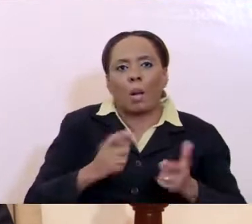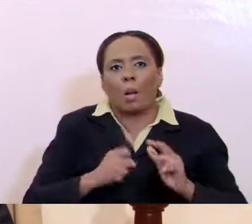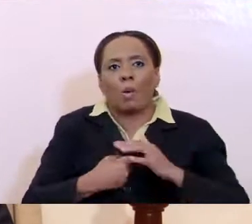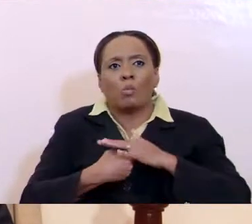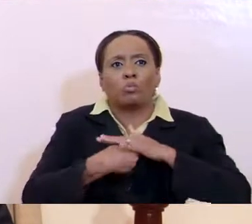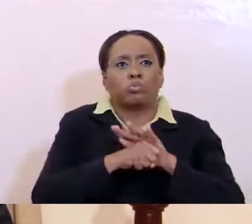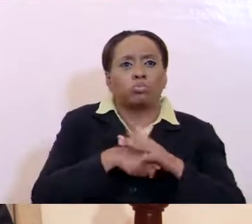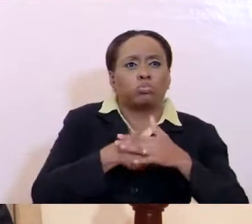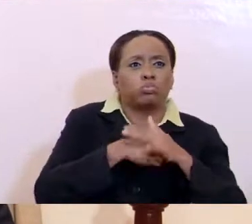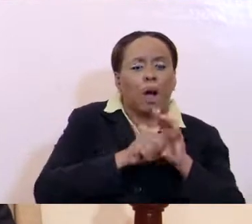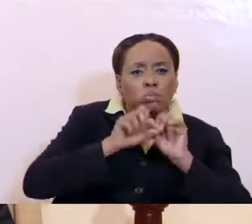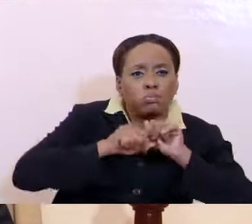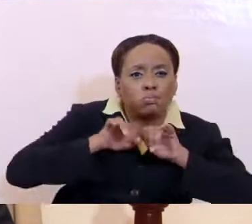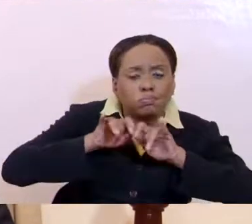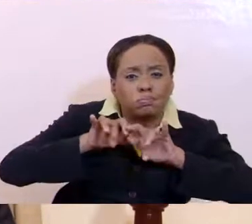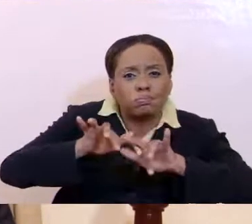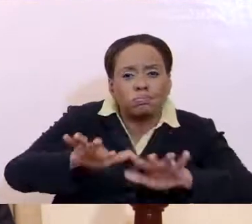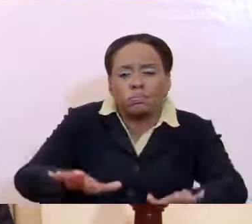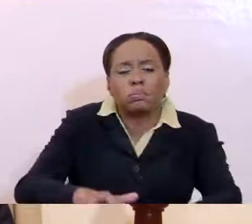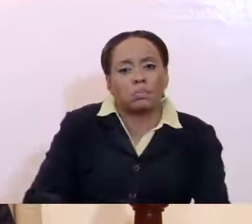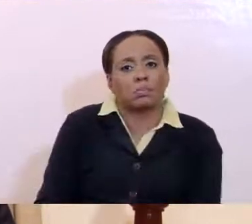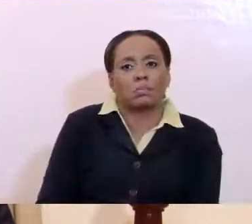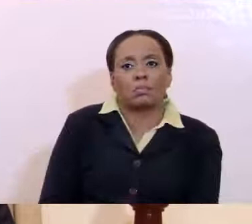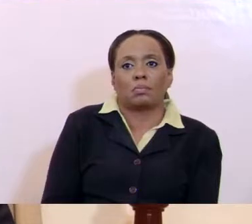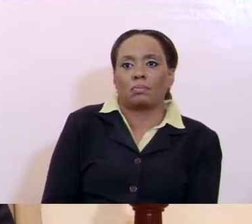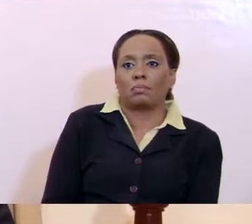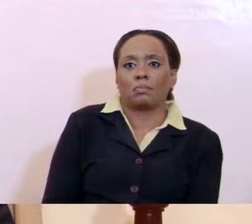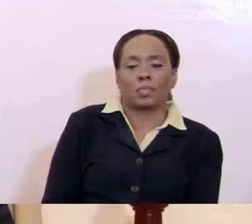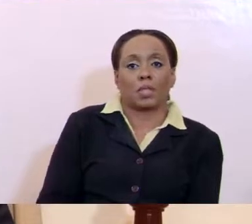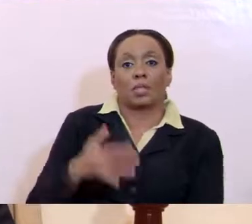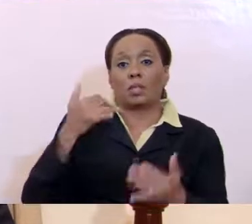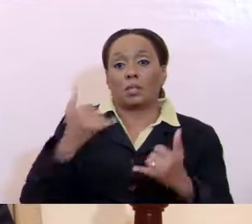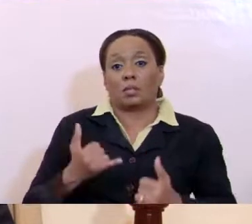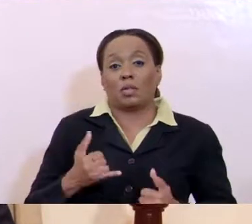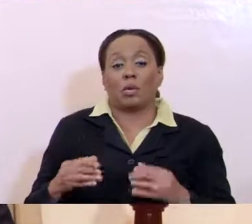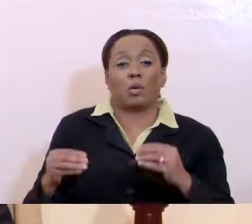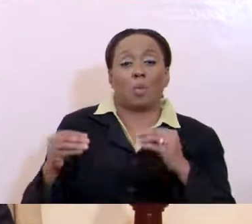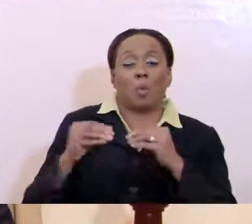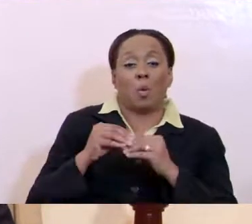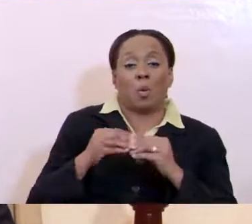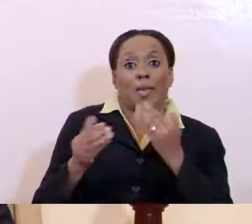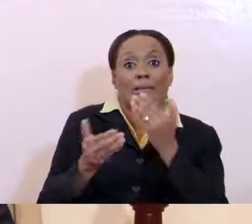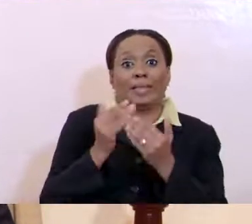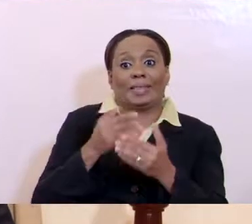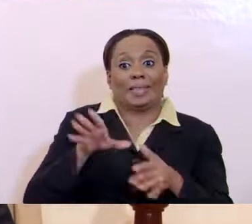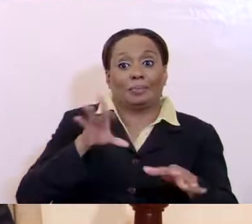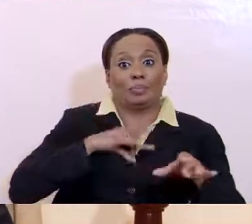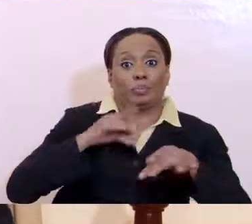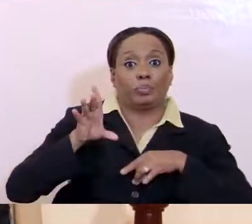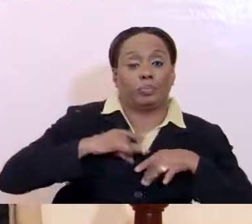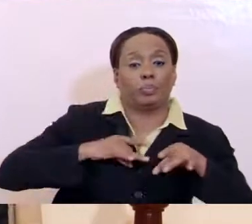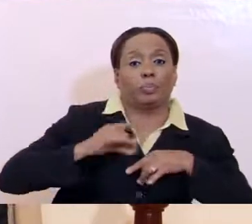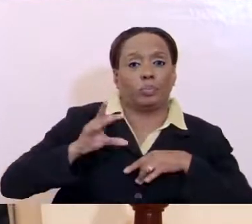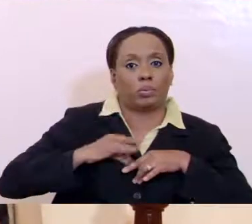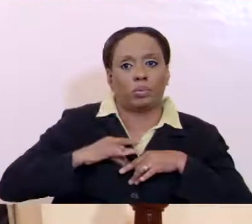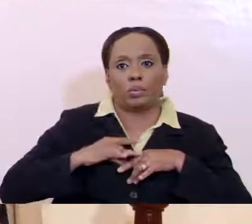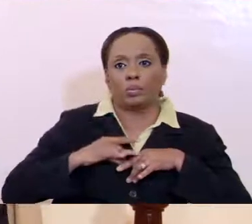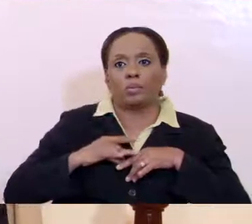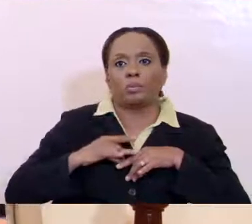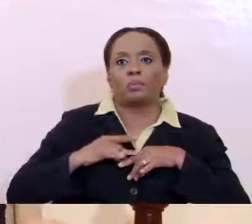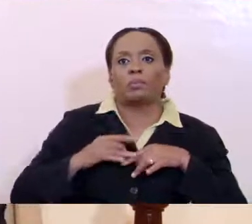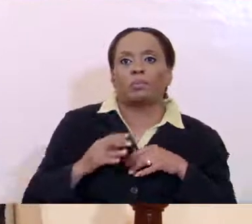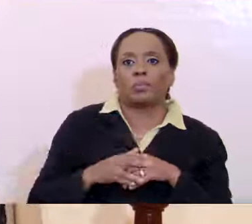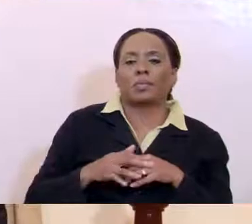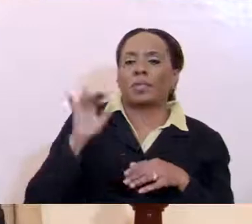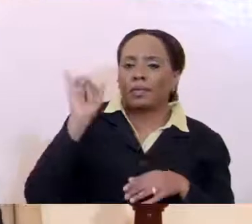COVID-19, one that we did not have to deal with last year. It is far more contagious. So therefore, that would explain why we're seeing the